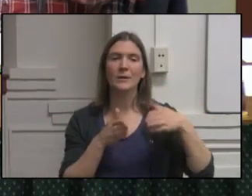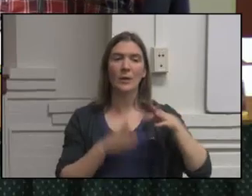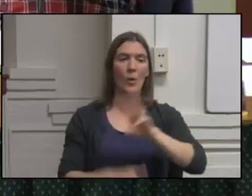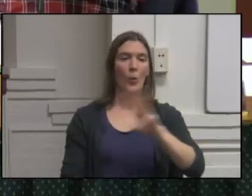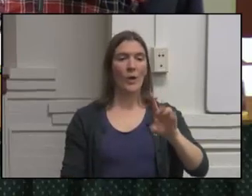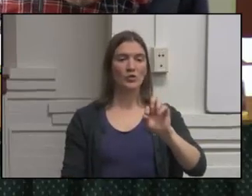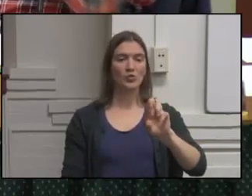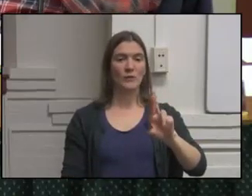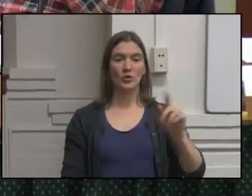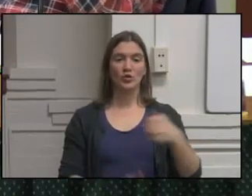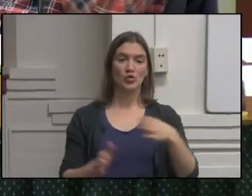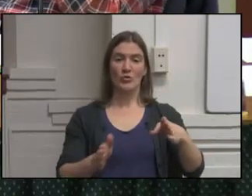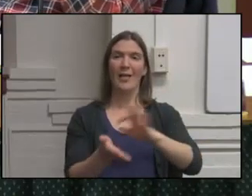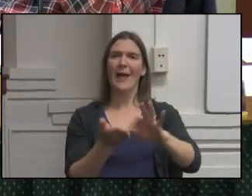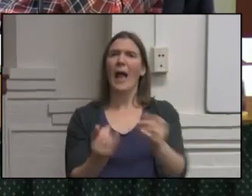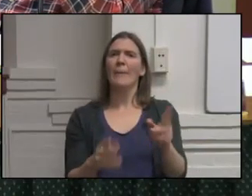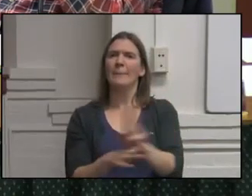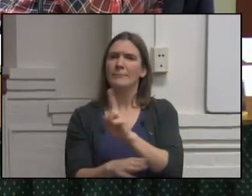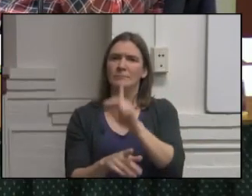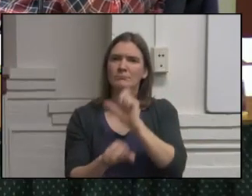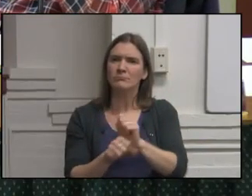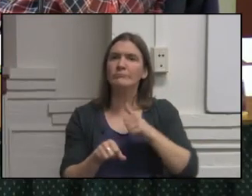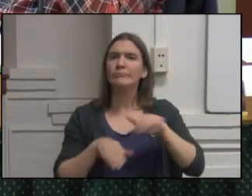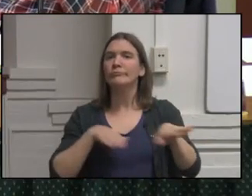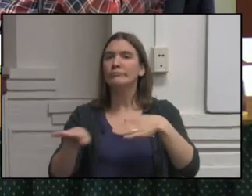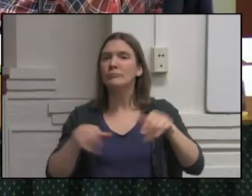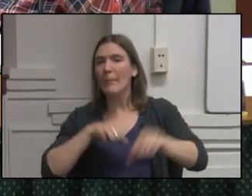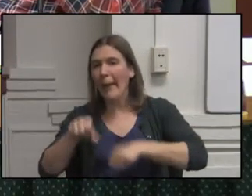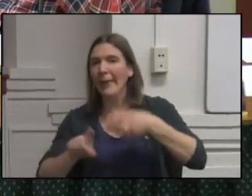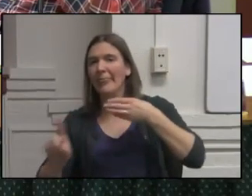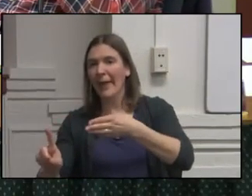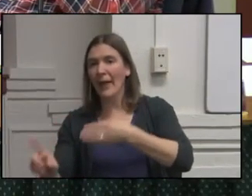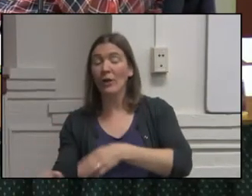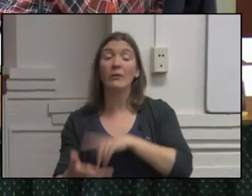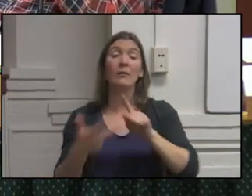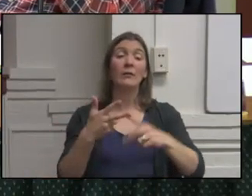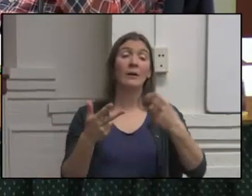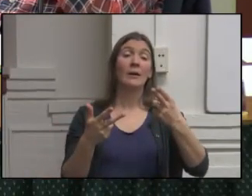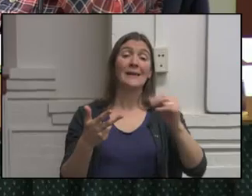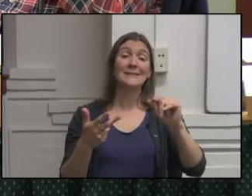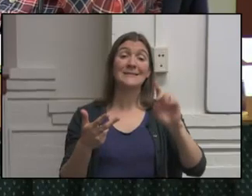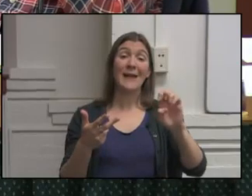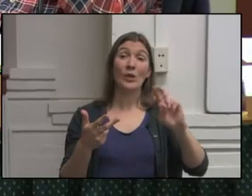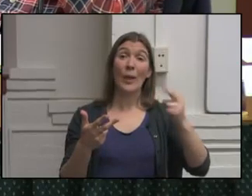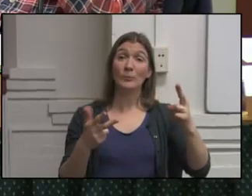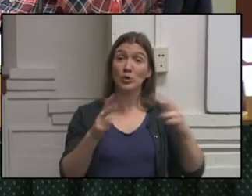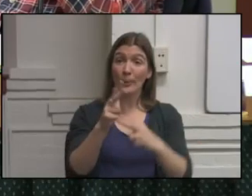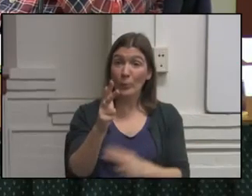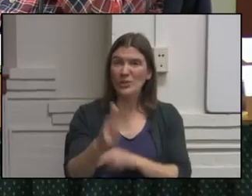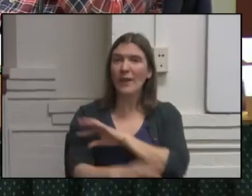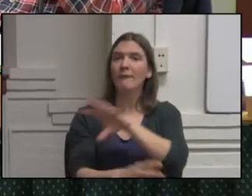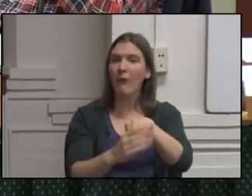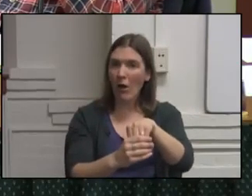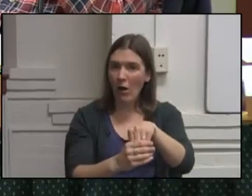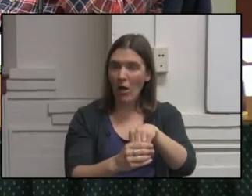the commission does for us. And they're involved in the Hinsdale Bridge. And they've